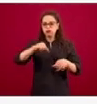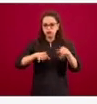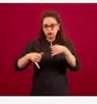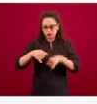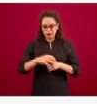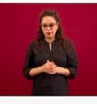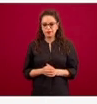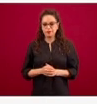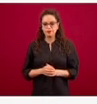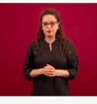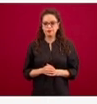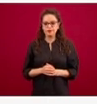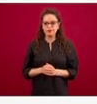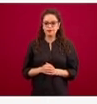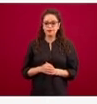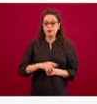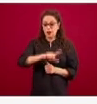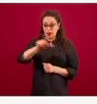tests.